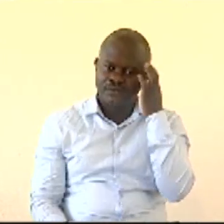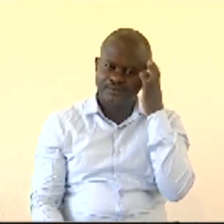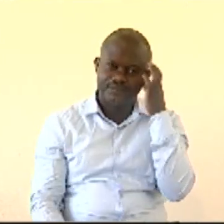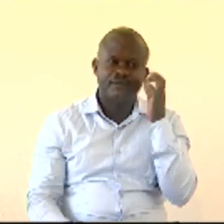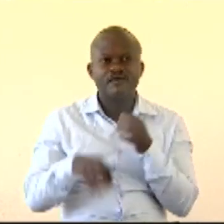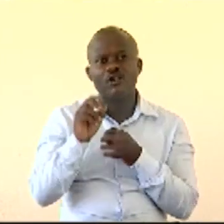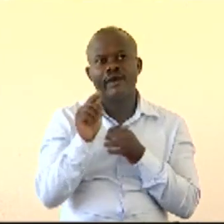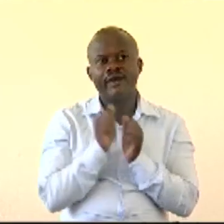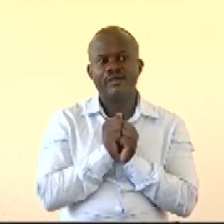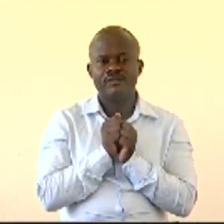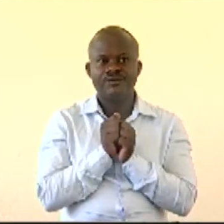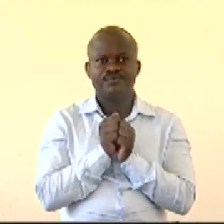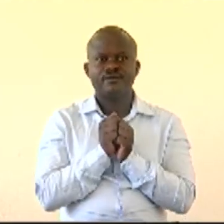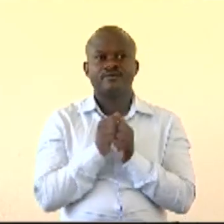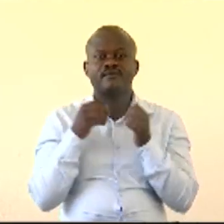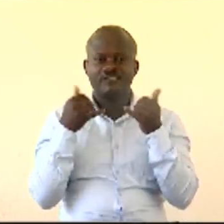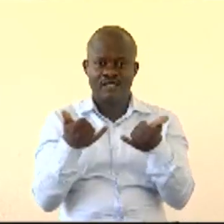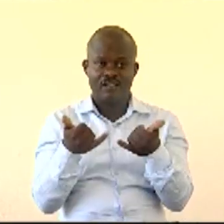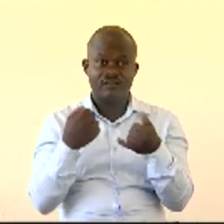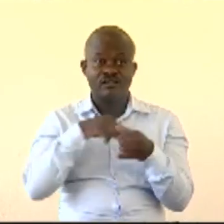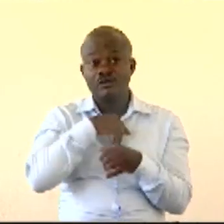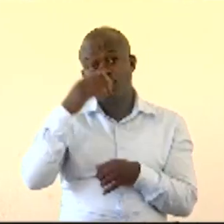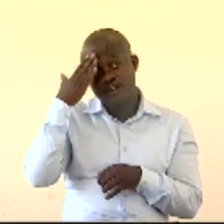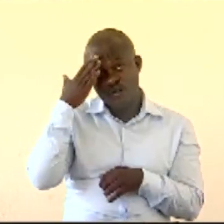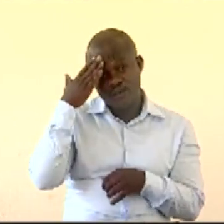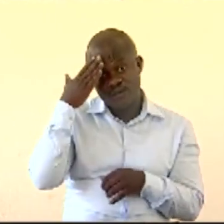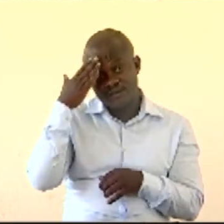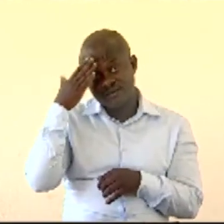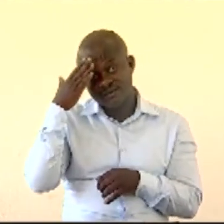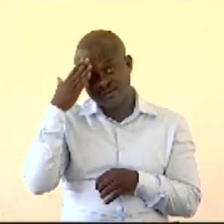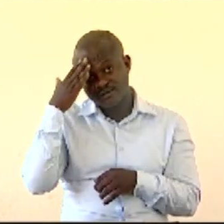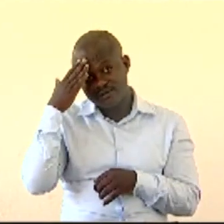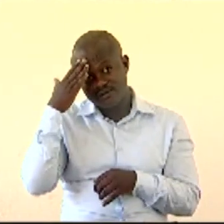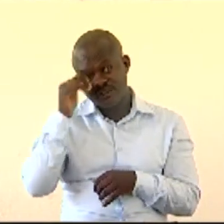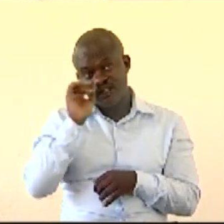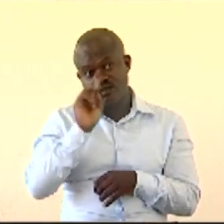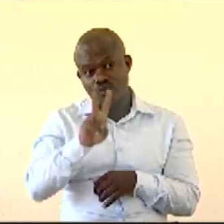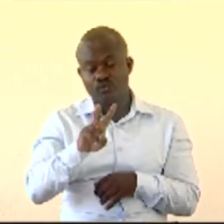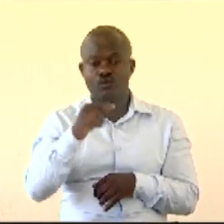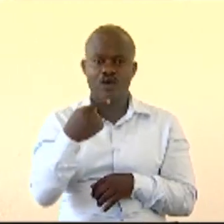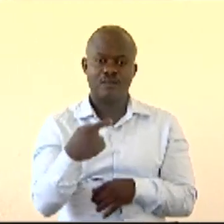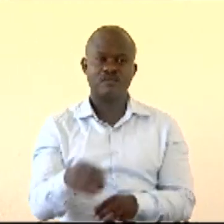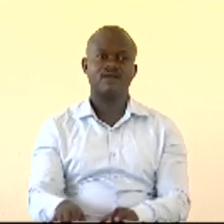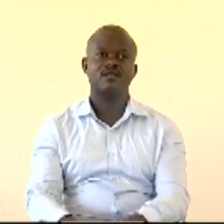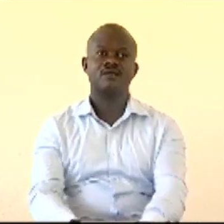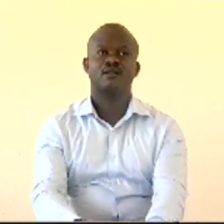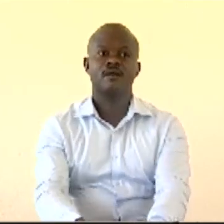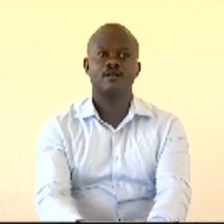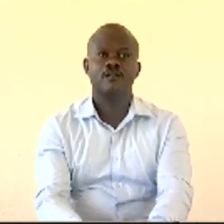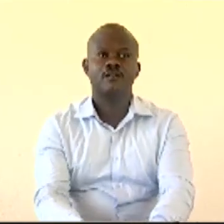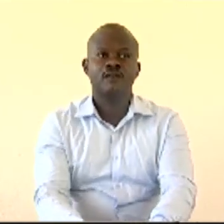Okay? Now, we know that 2 grams